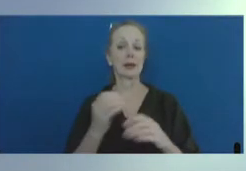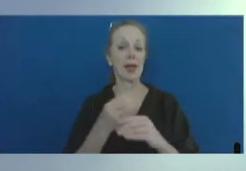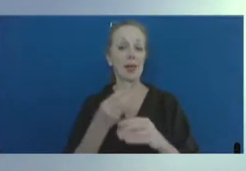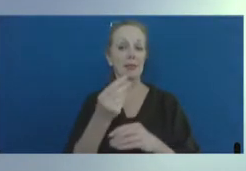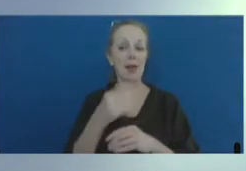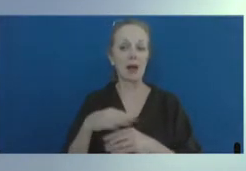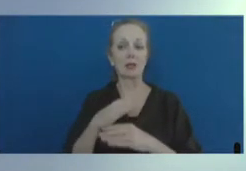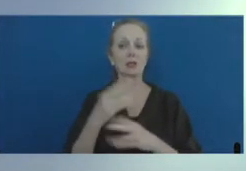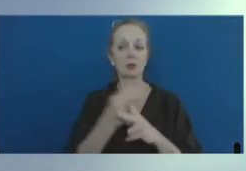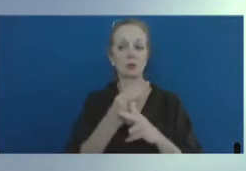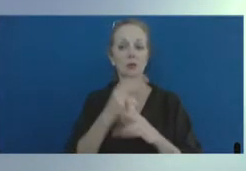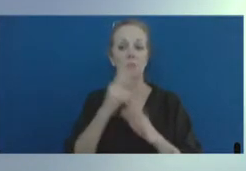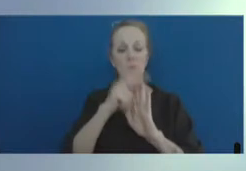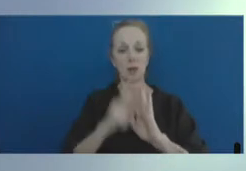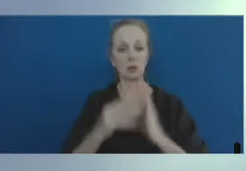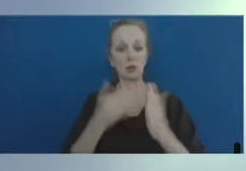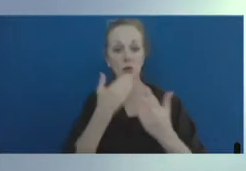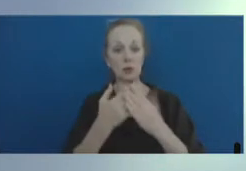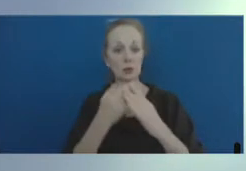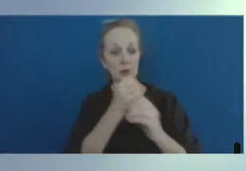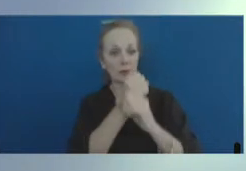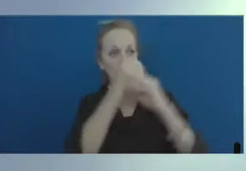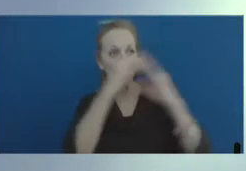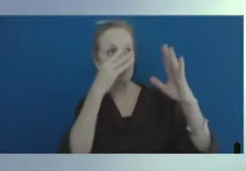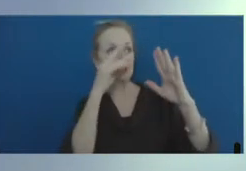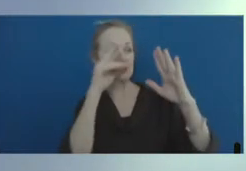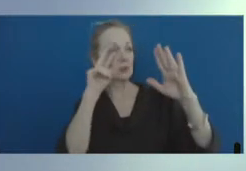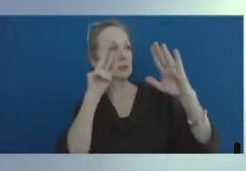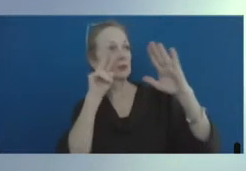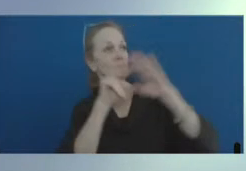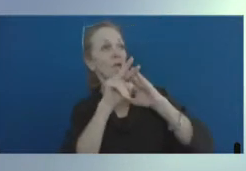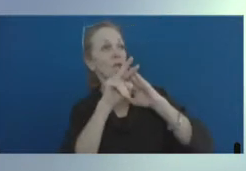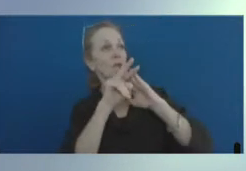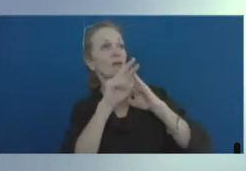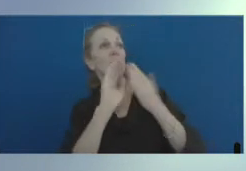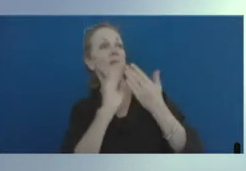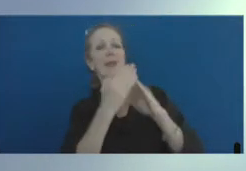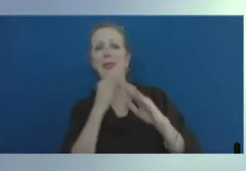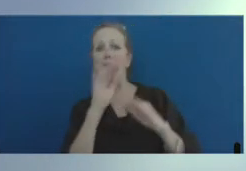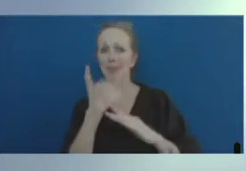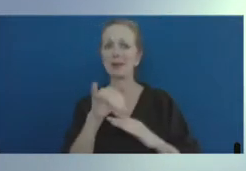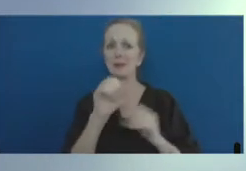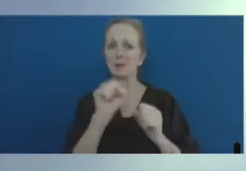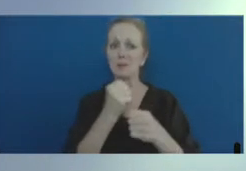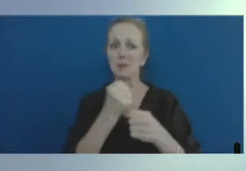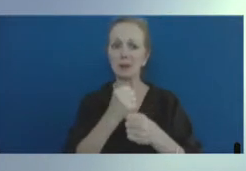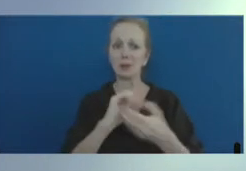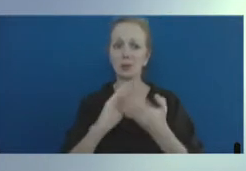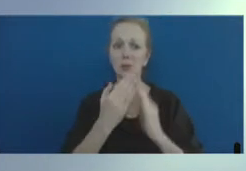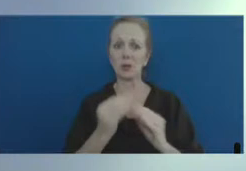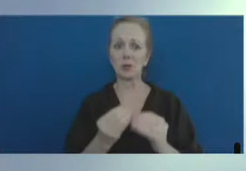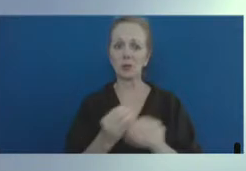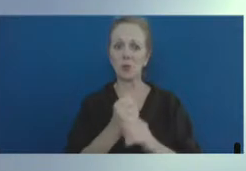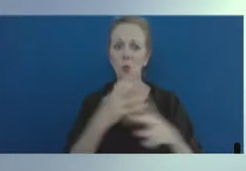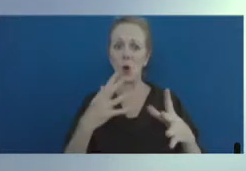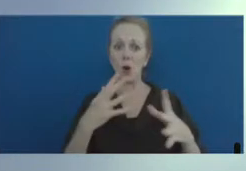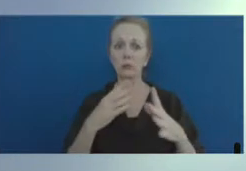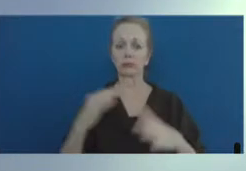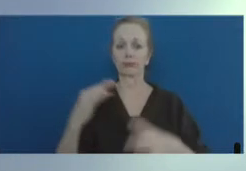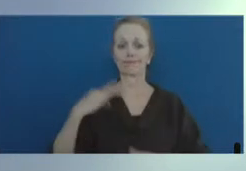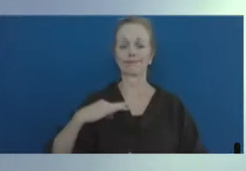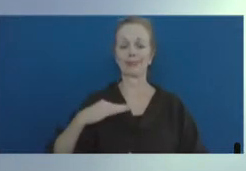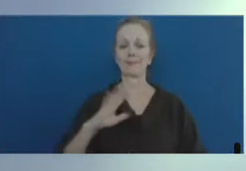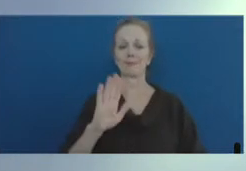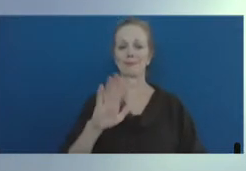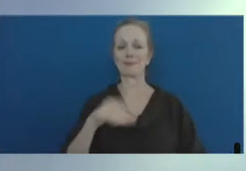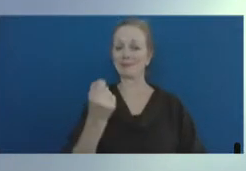policies, good vision for the community, right? I think that's what makes our community grow and prosperous. And so I'm a little concerned that we got